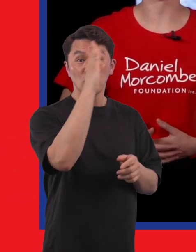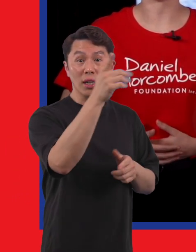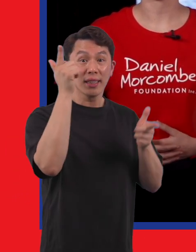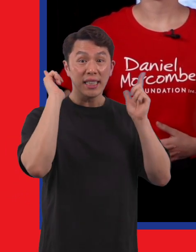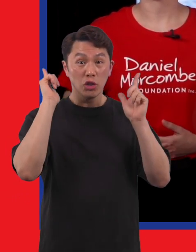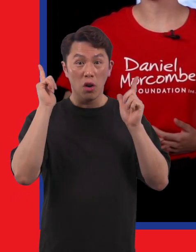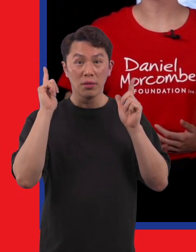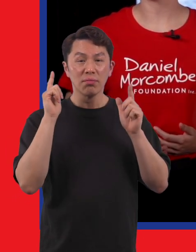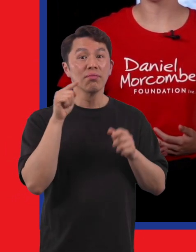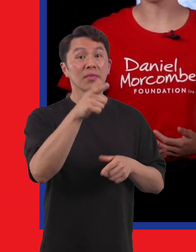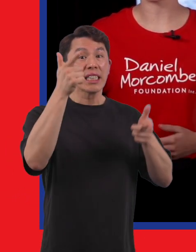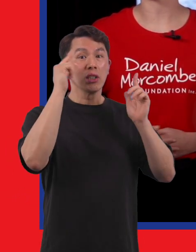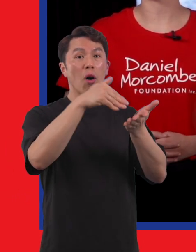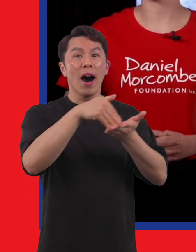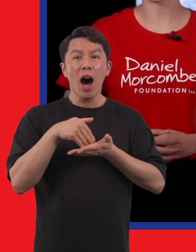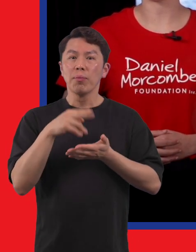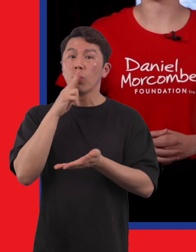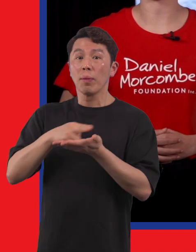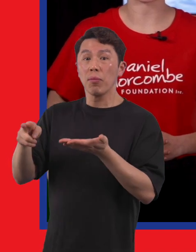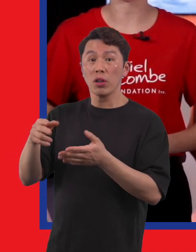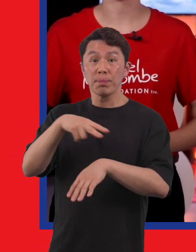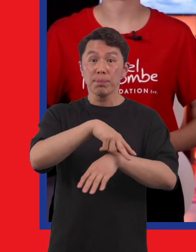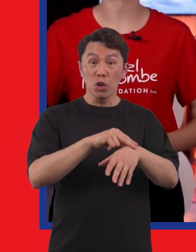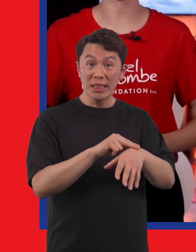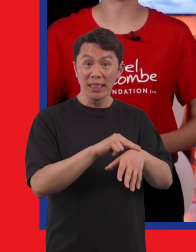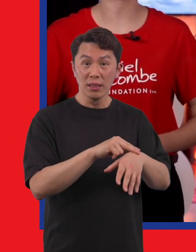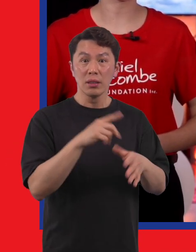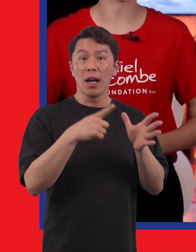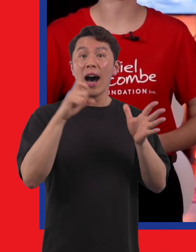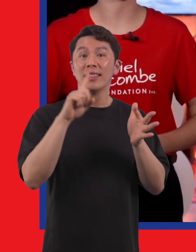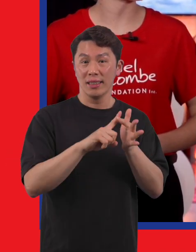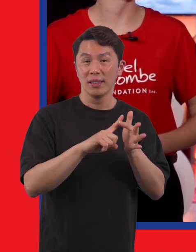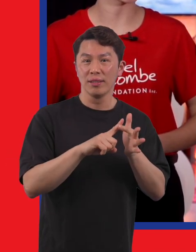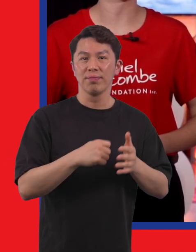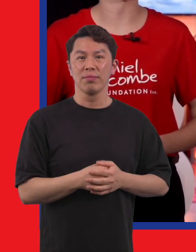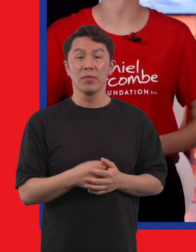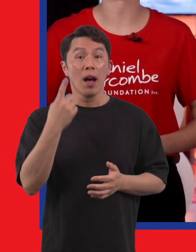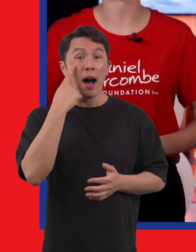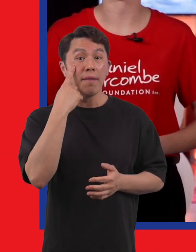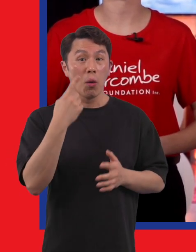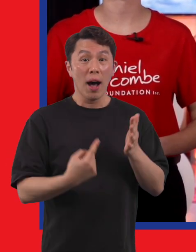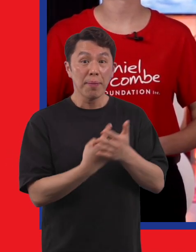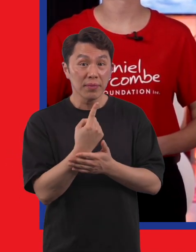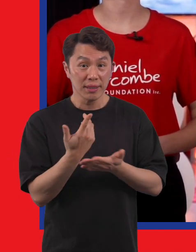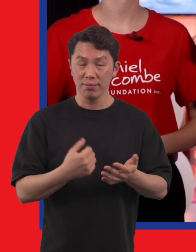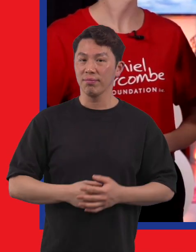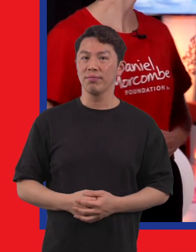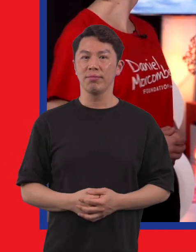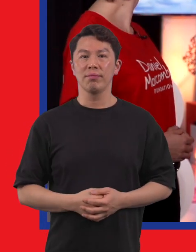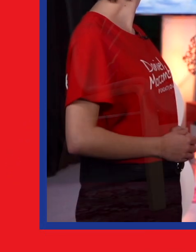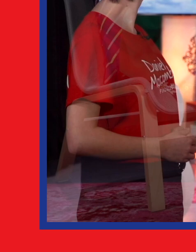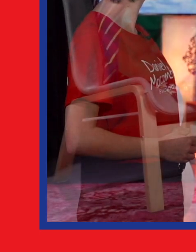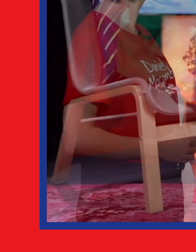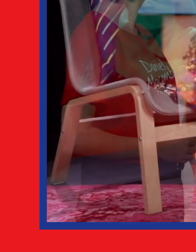Miss McGrath, who helped her report Marcus to the police at the ACE, the Australian Centre to Counter Child Exploitation. Let's take a look.